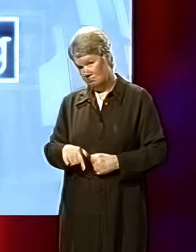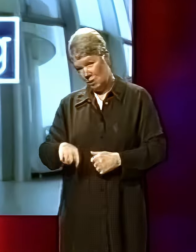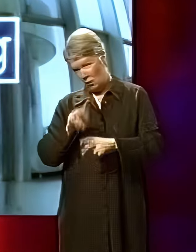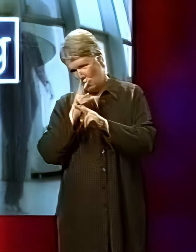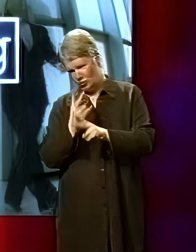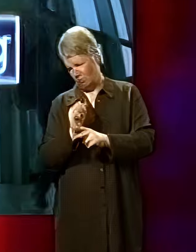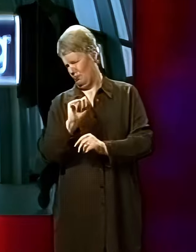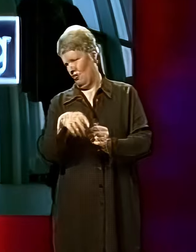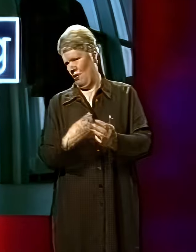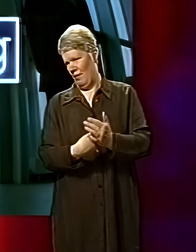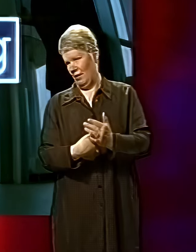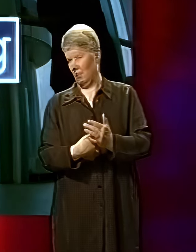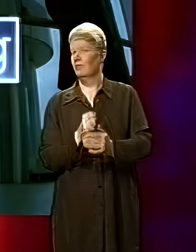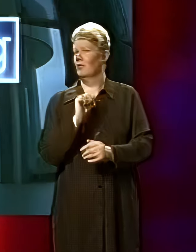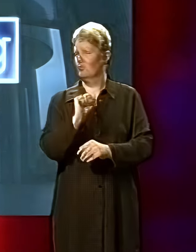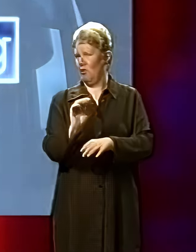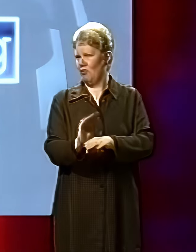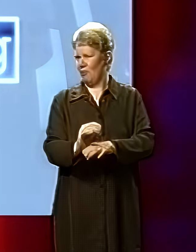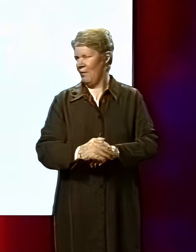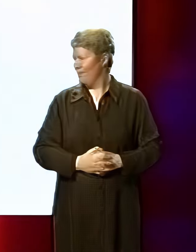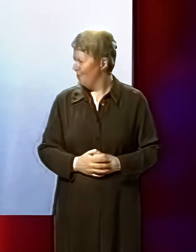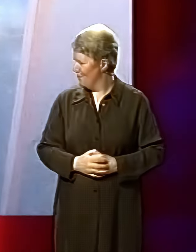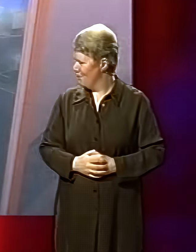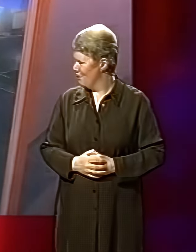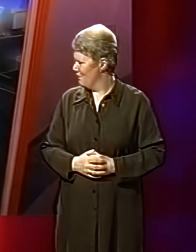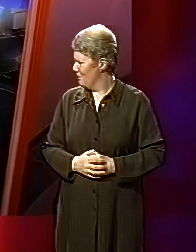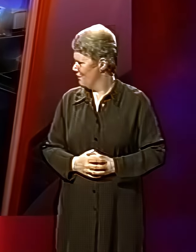Watchdog, your money, your show.